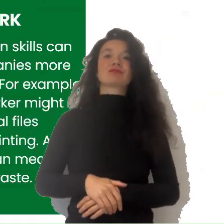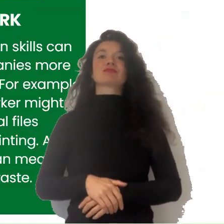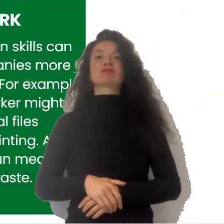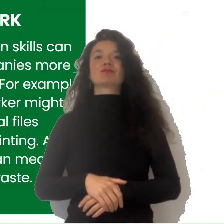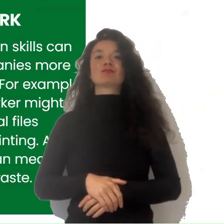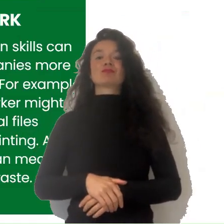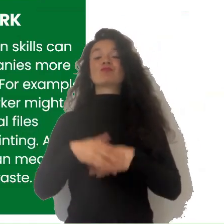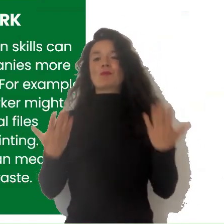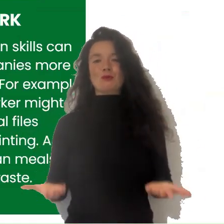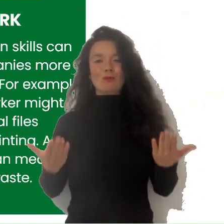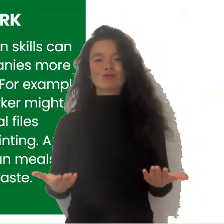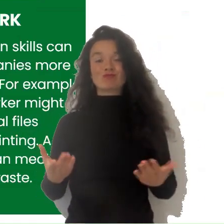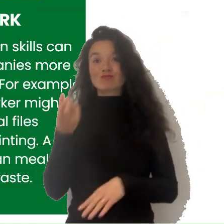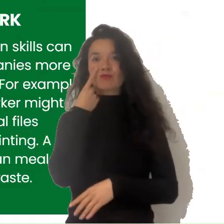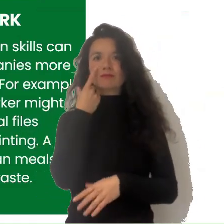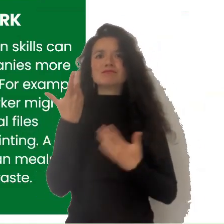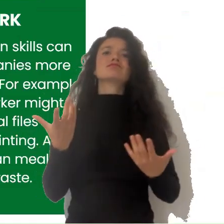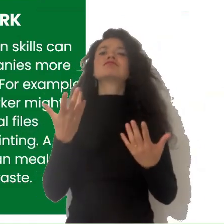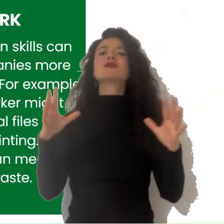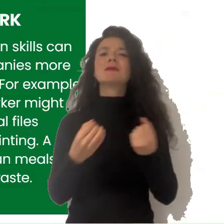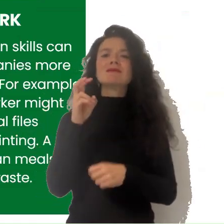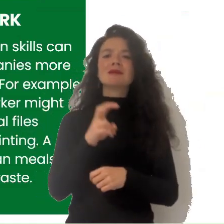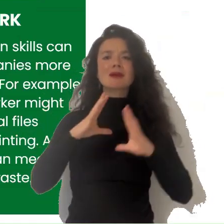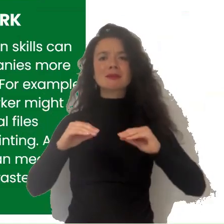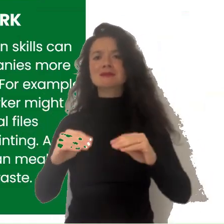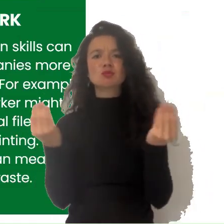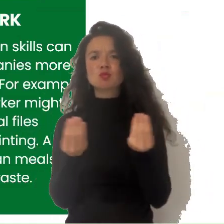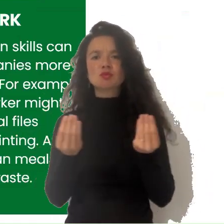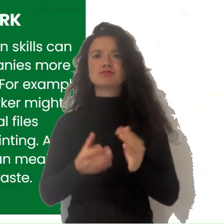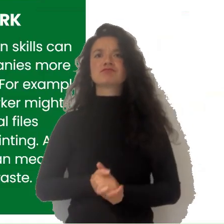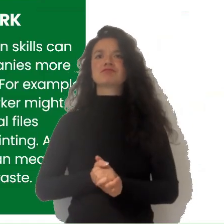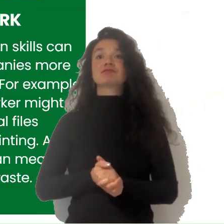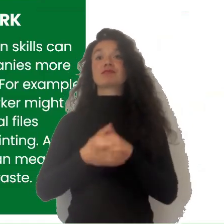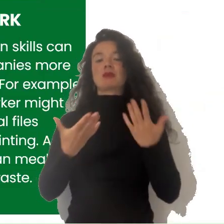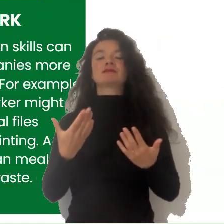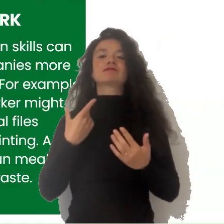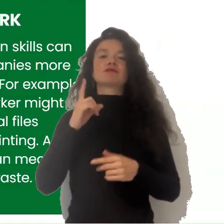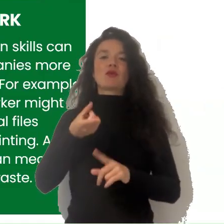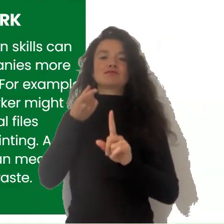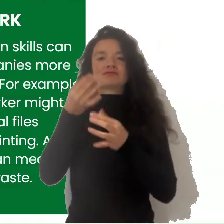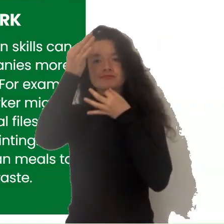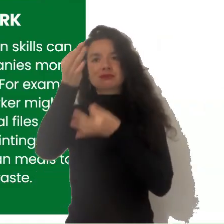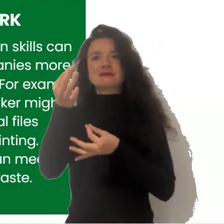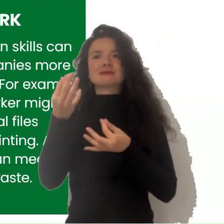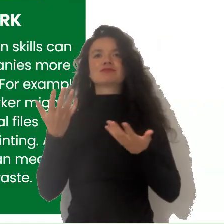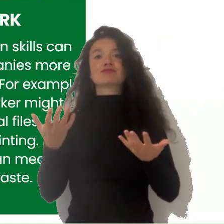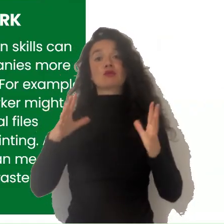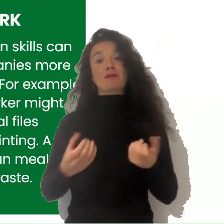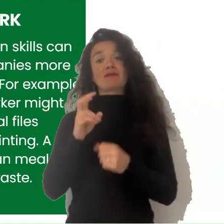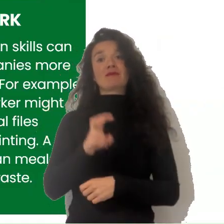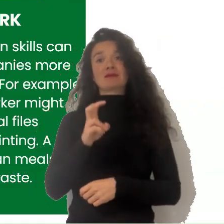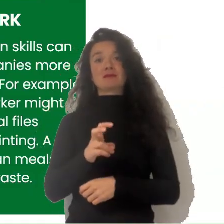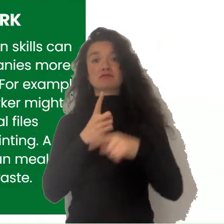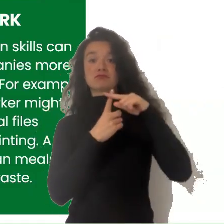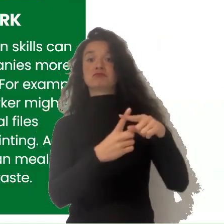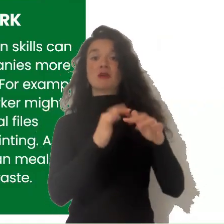environment, but we can apply them in many other sectors of our lives. For example, here we can see